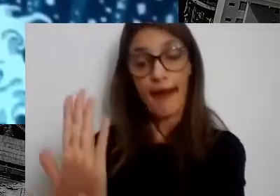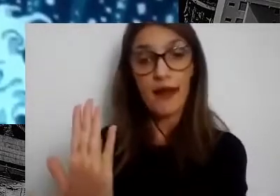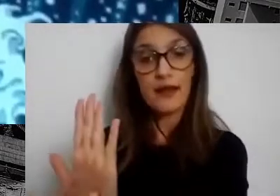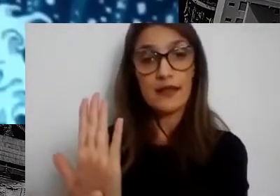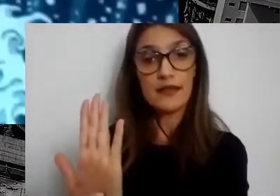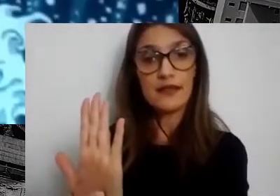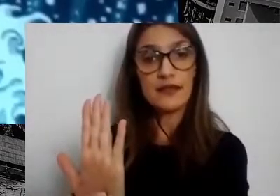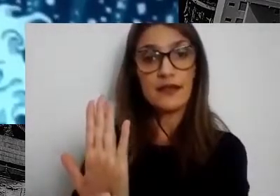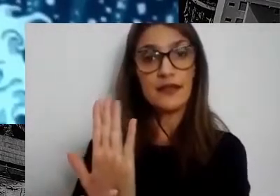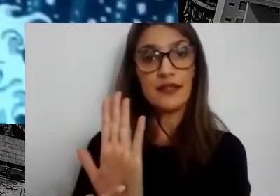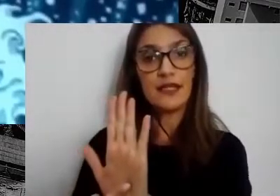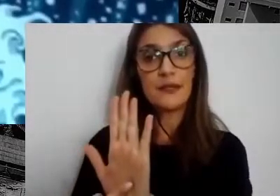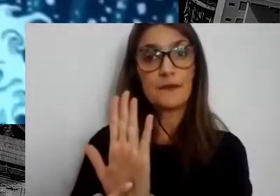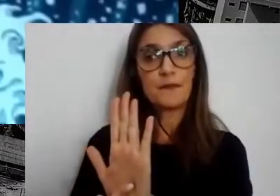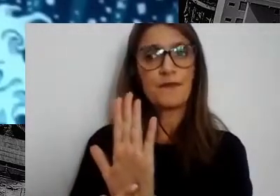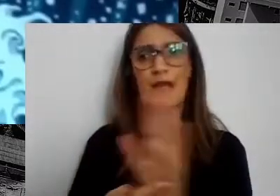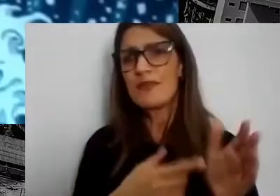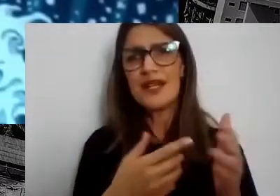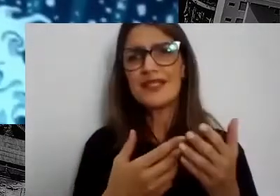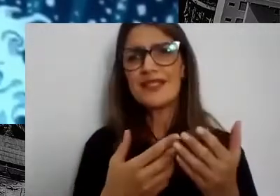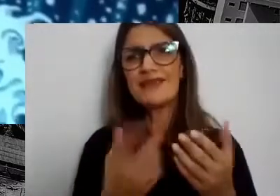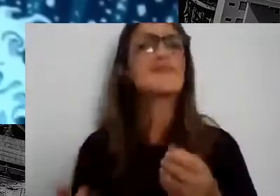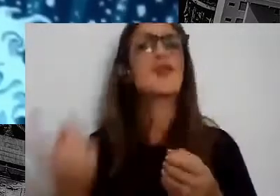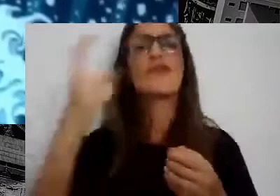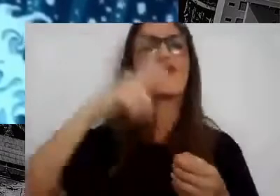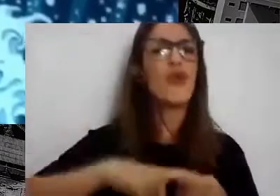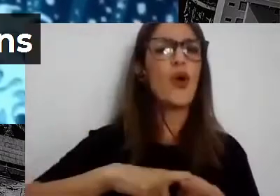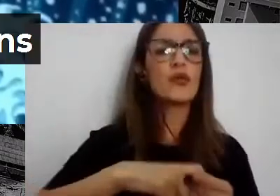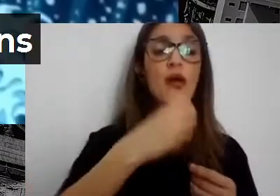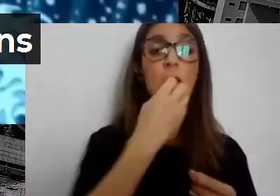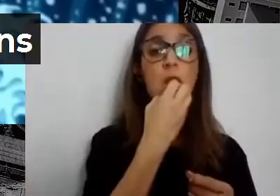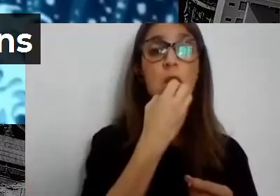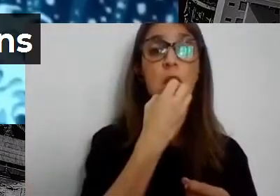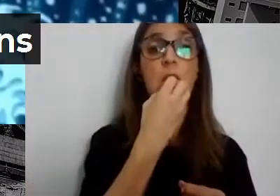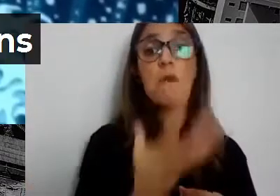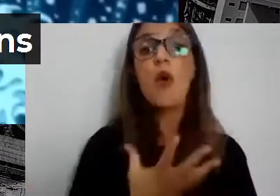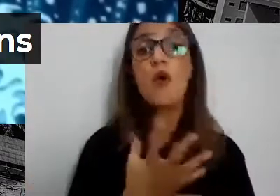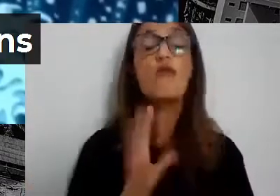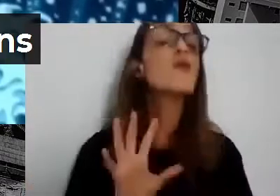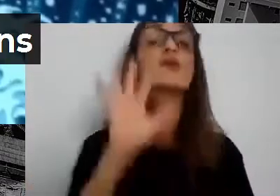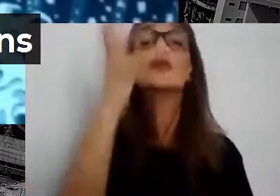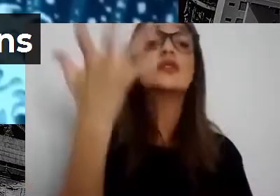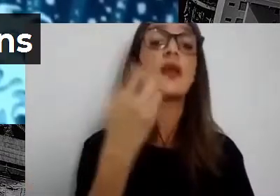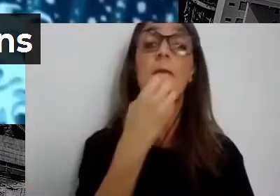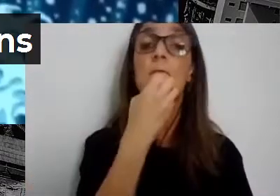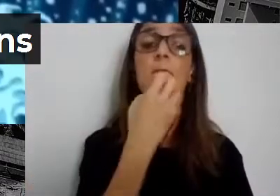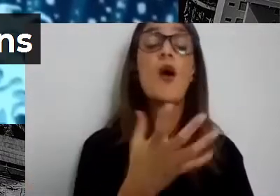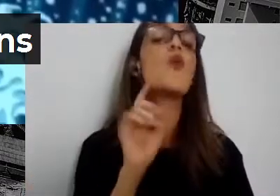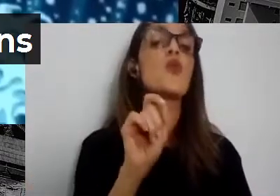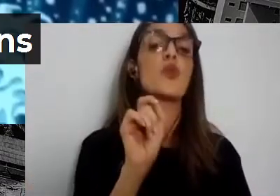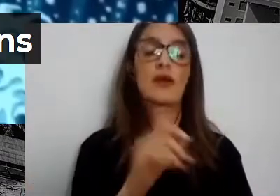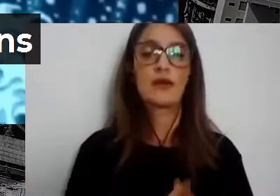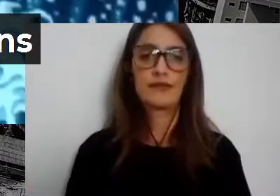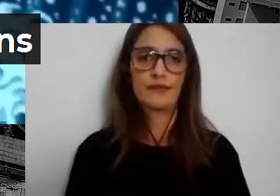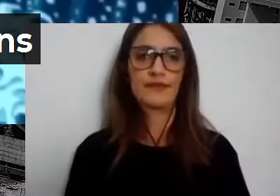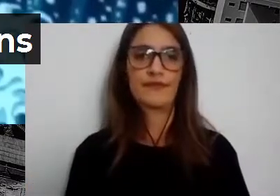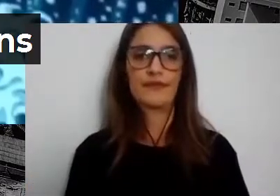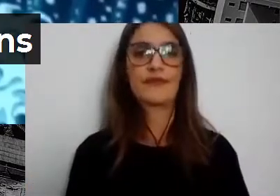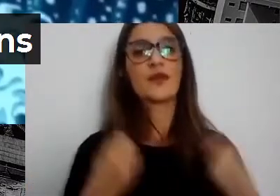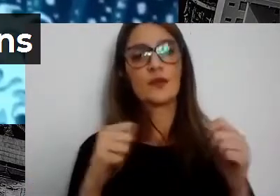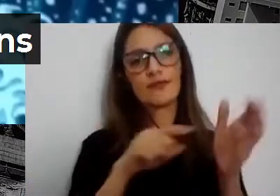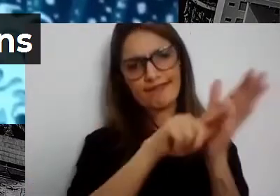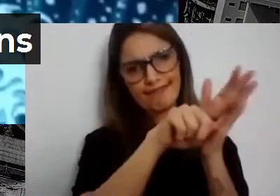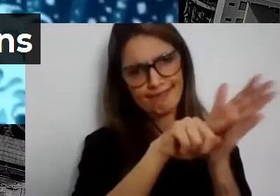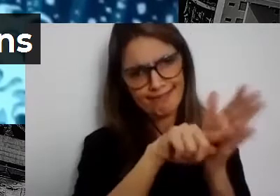And just even that as a first step is a really important way for different stakeholders to align on that. I'll make some, I'll give you some